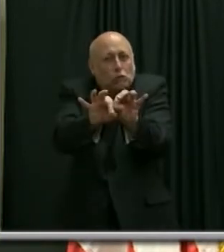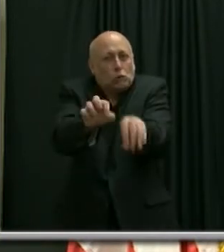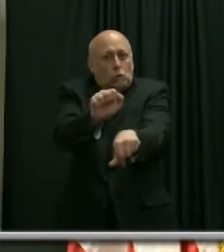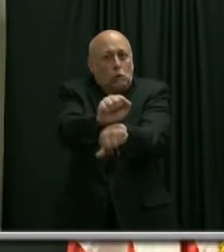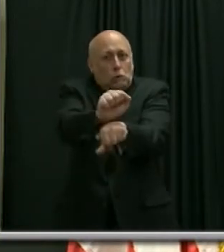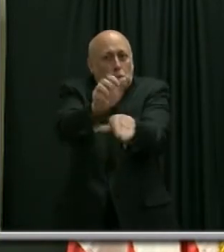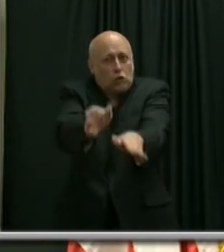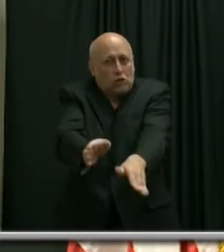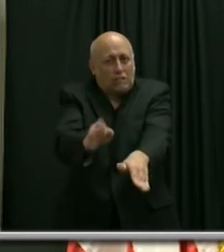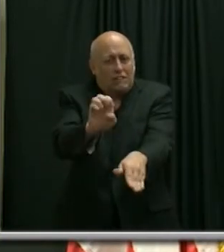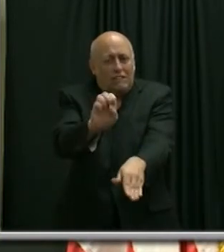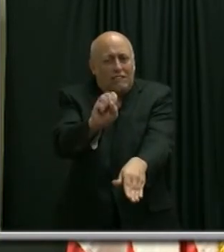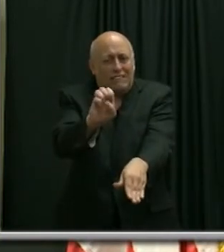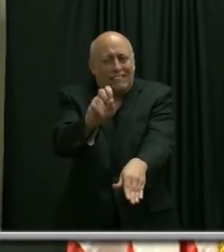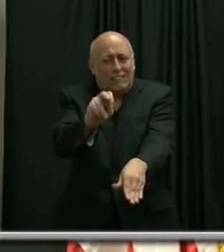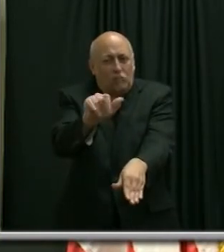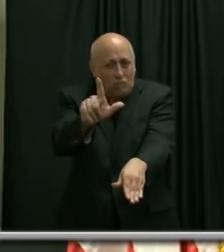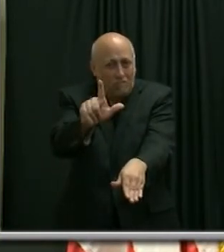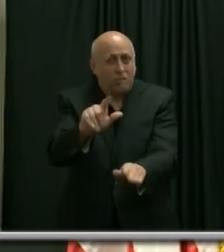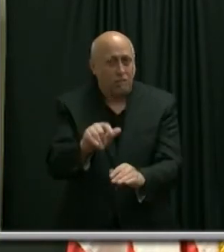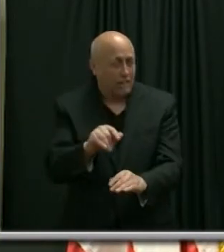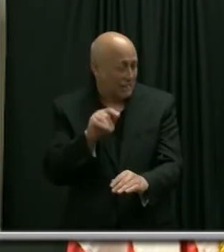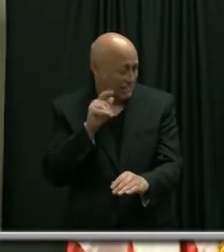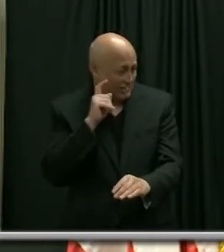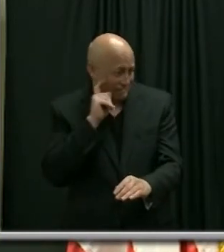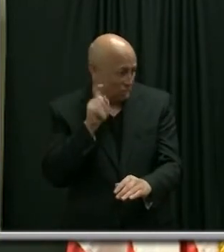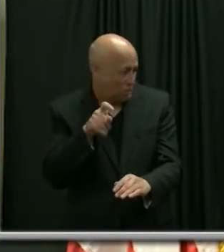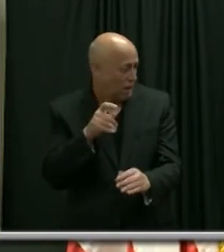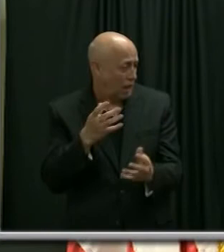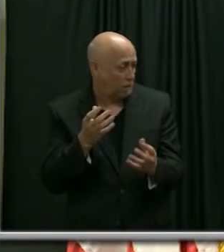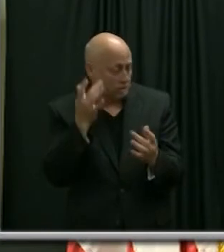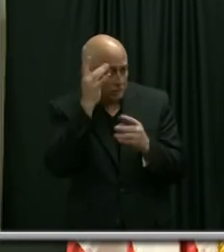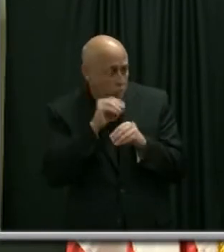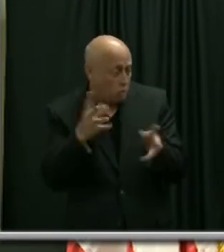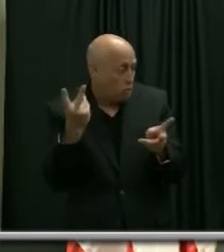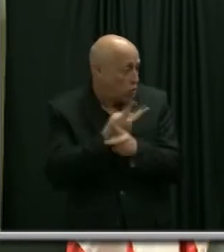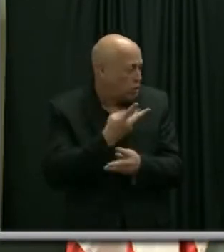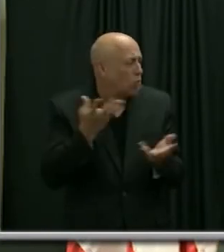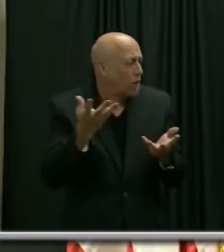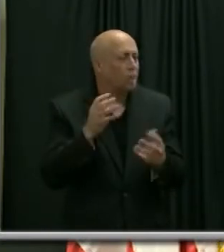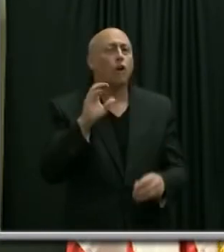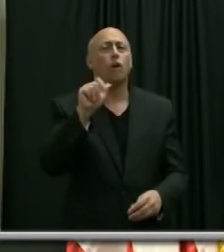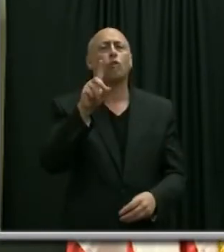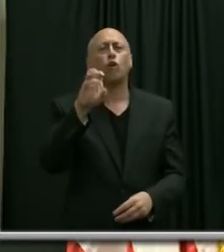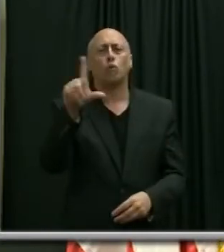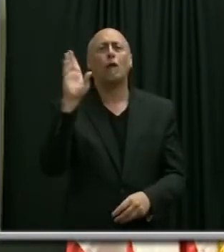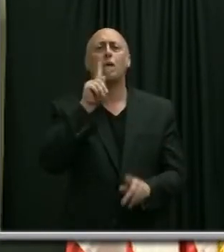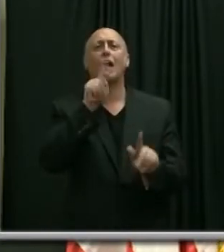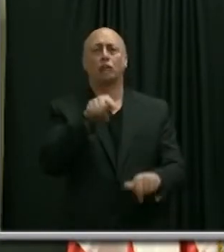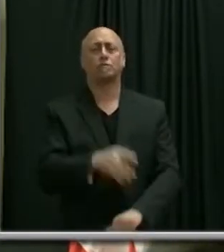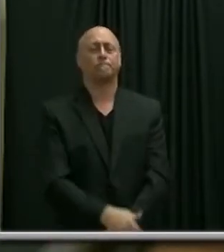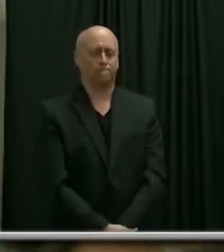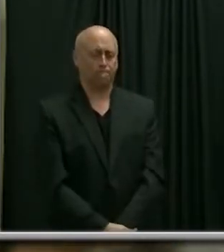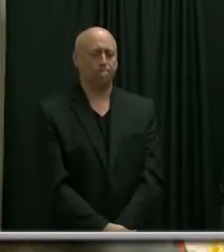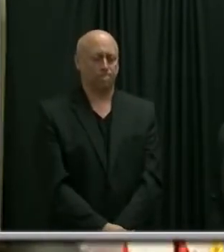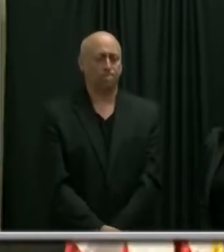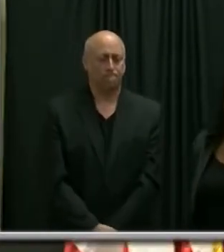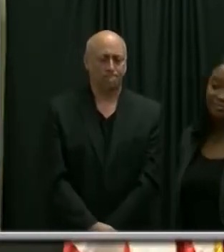a disproportionate amount of cases among them? Thanks, Dr. Caldwell is going to answer that question.